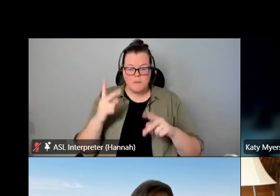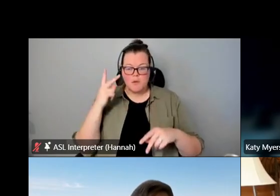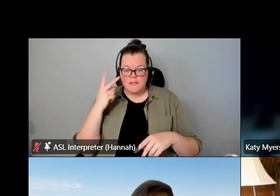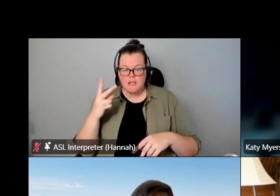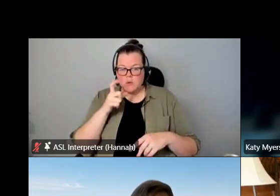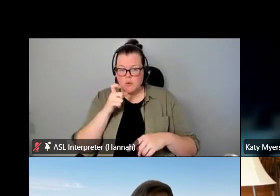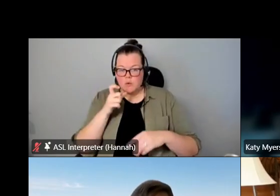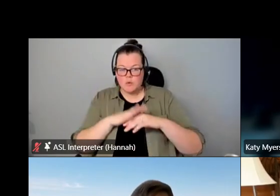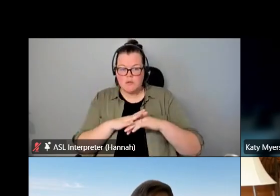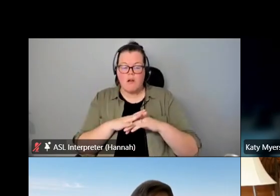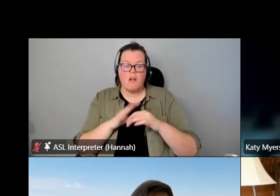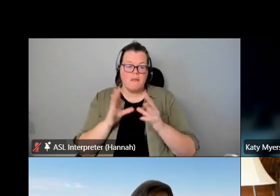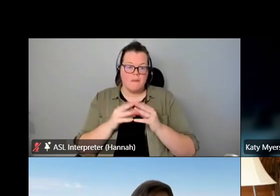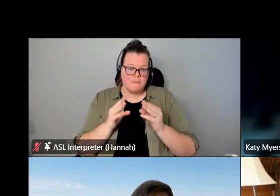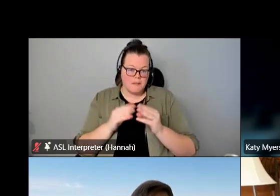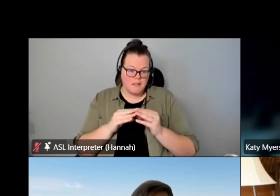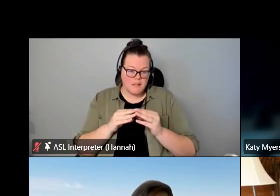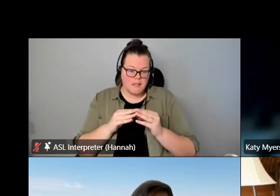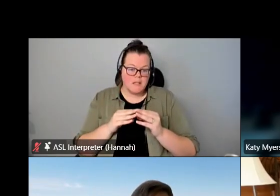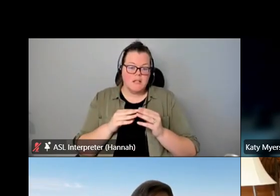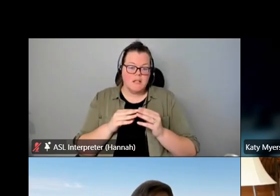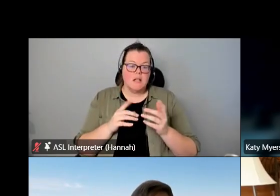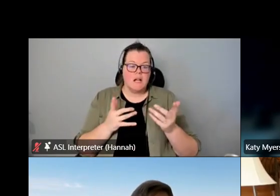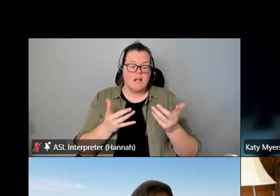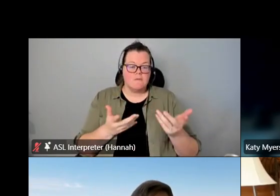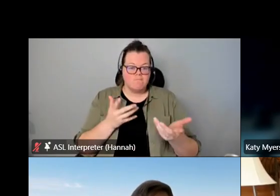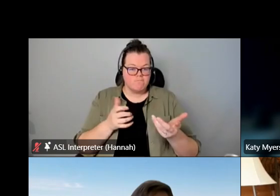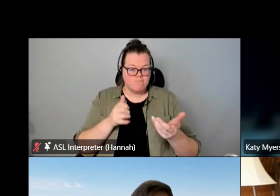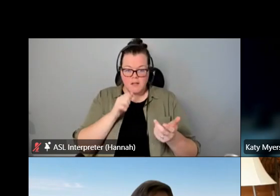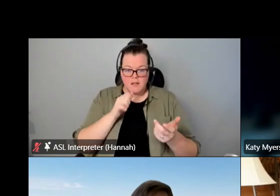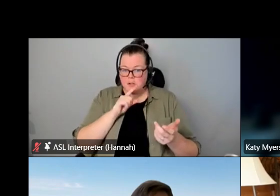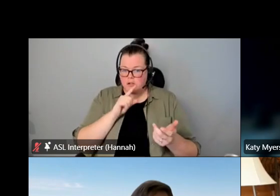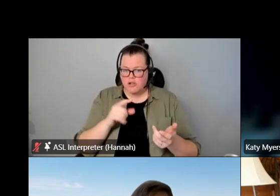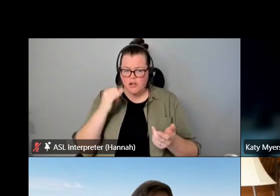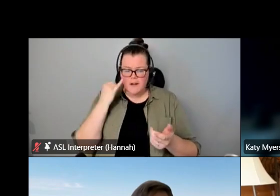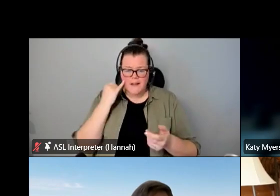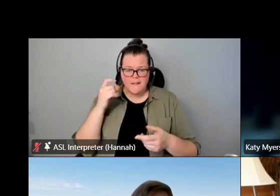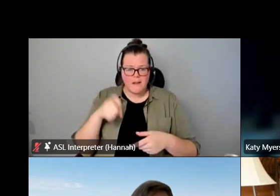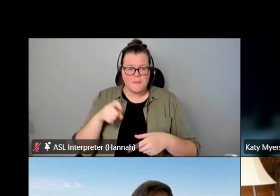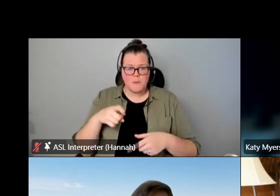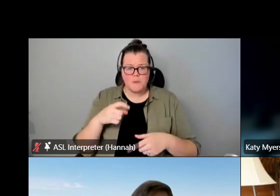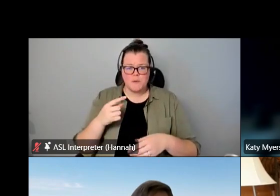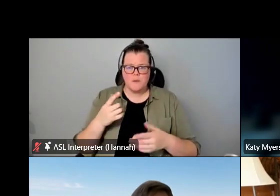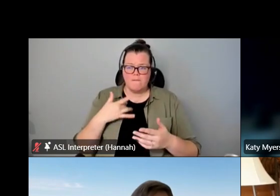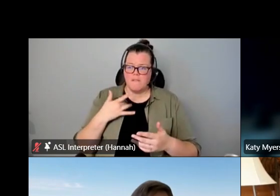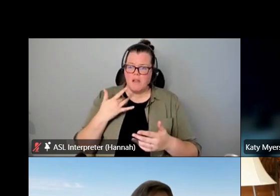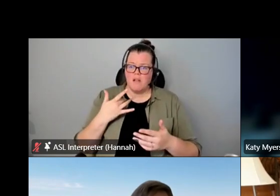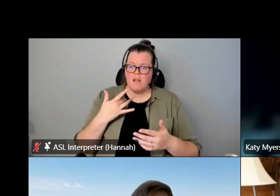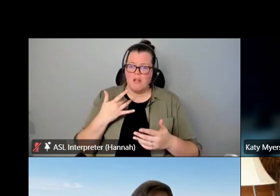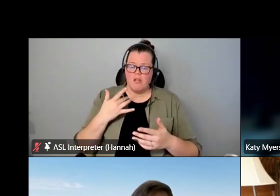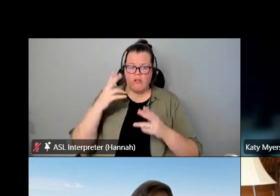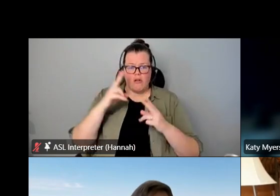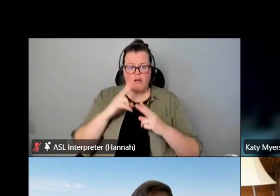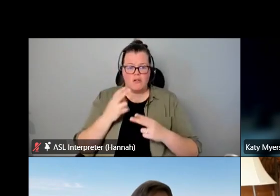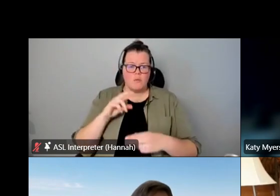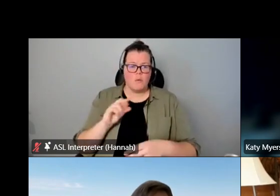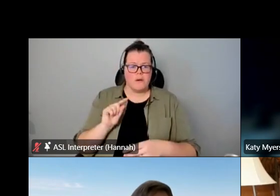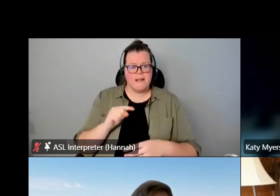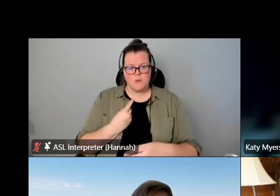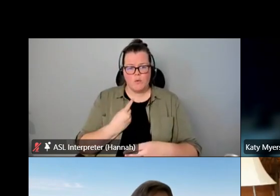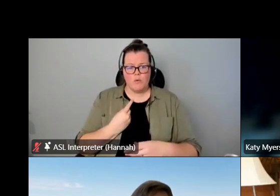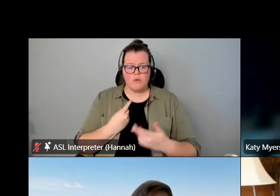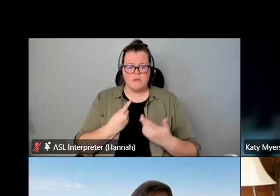meetings, uh, I'm not sure if I'm supposed to be flattered or insulted that the presence of